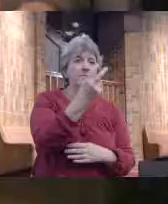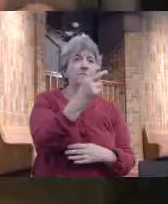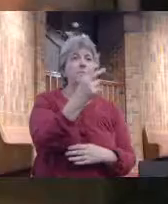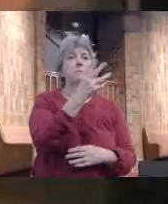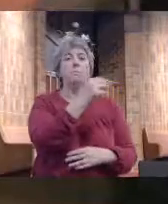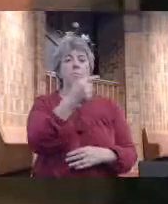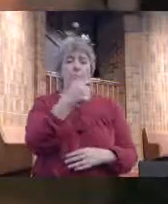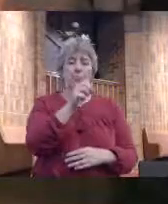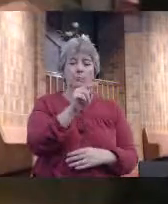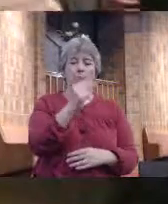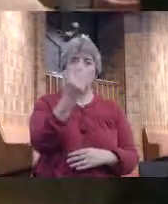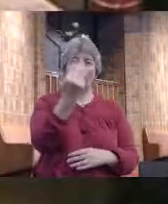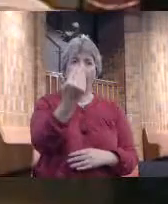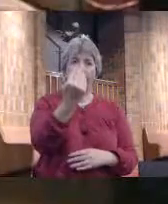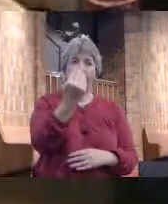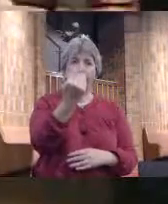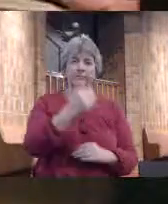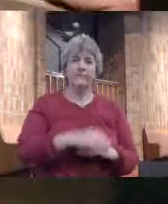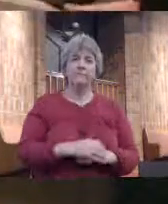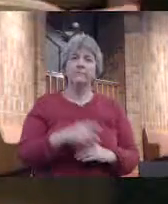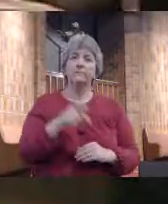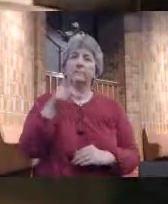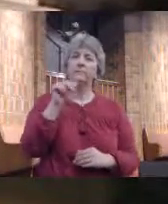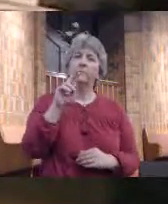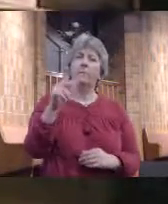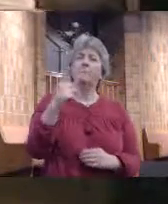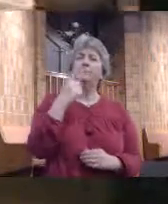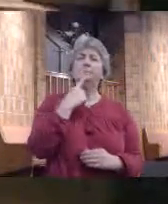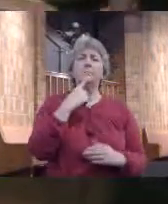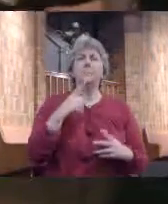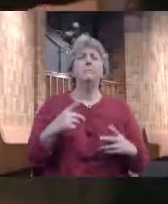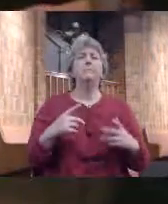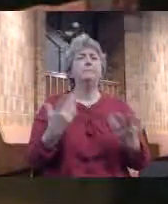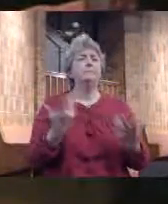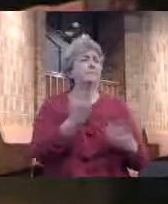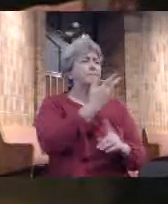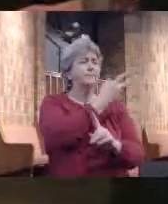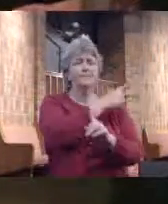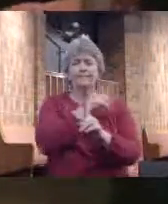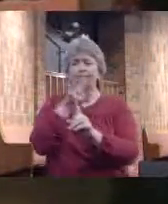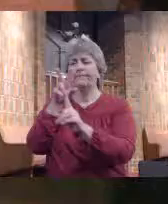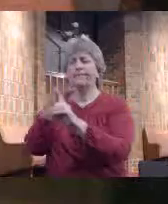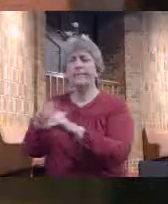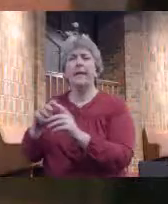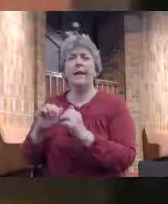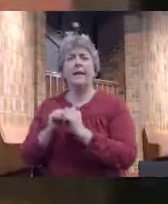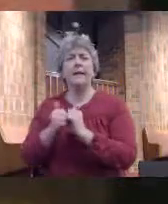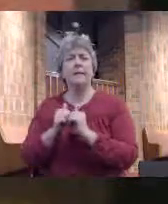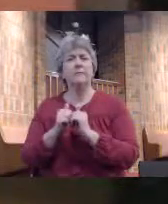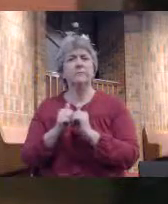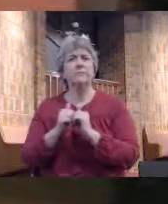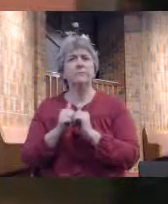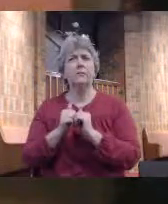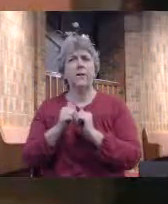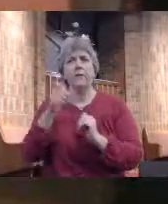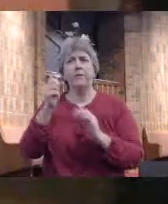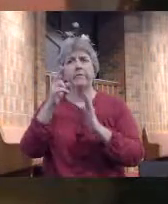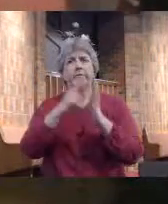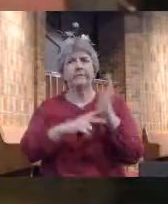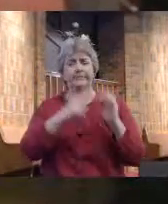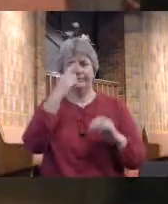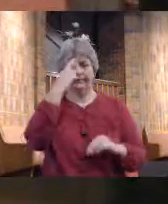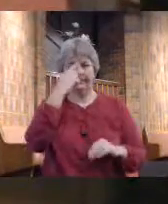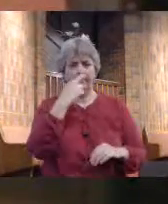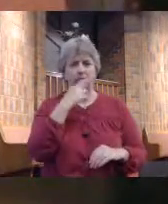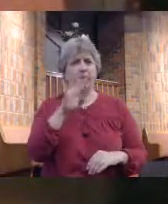and Paul brings these things and makes an application. Start reading with me if you'd like to in Romans chapter 4, verse